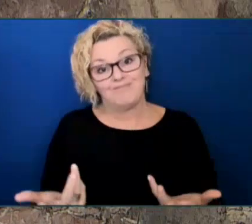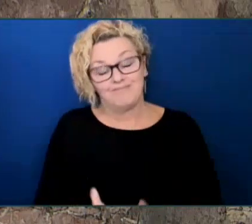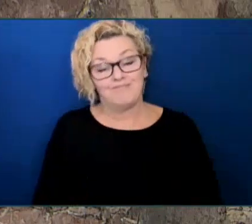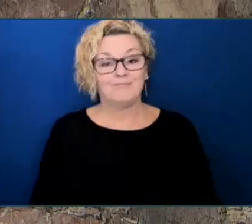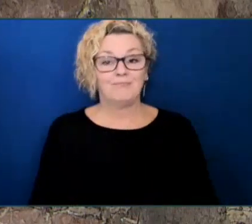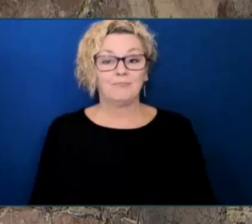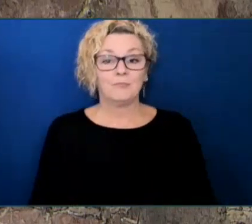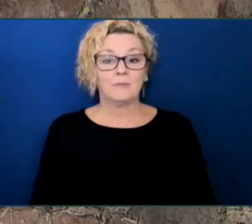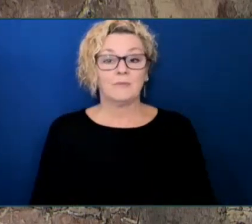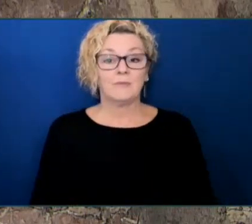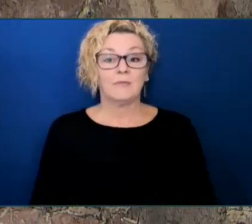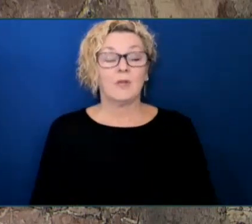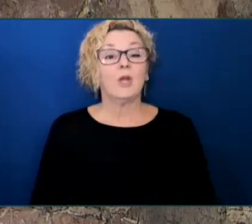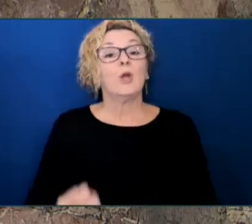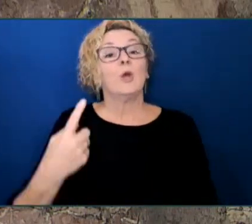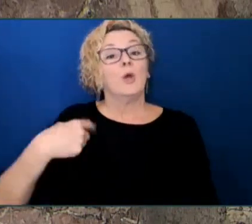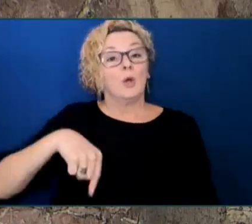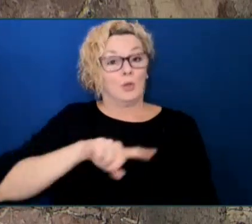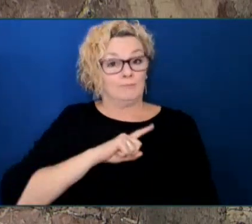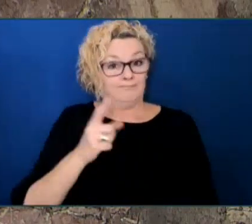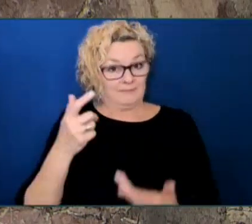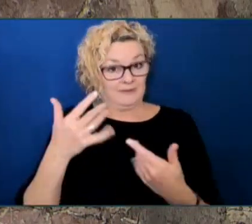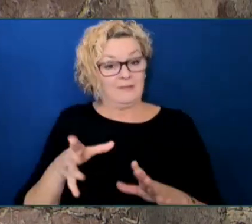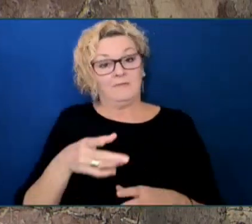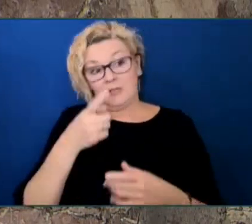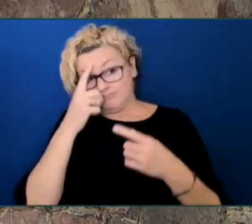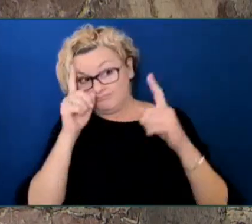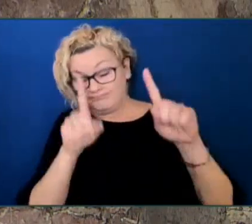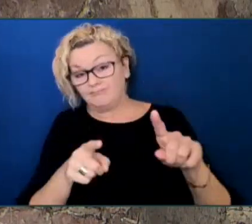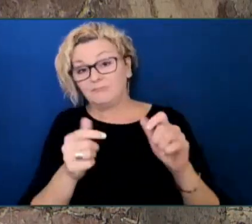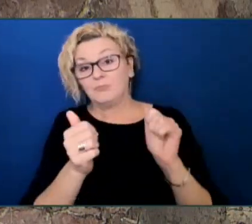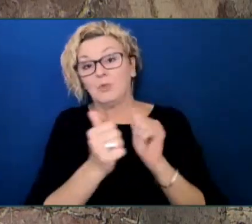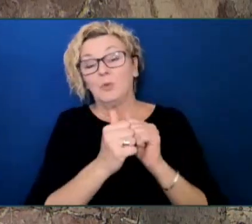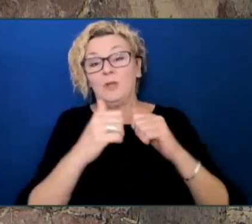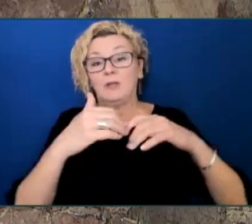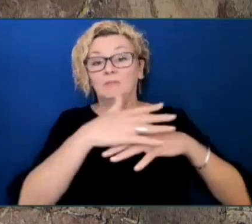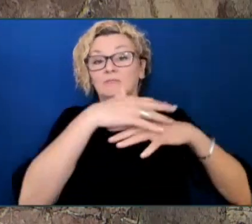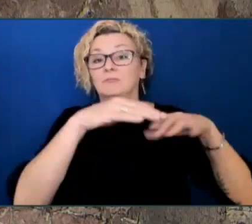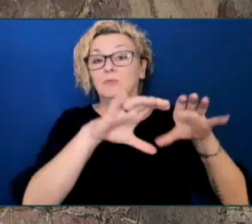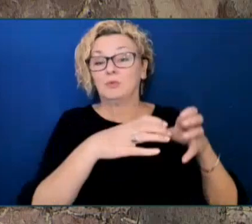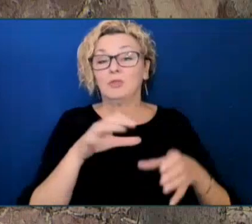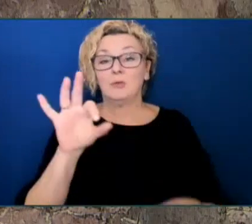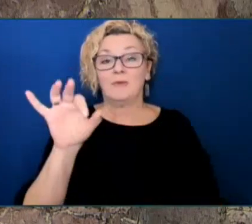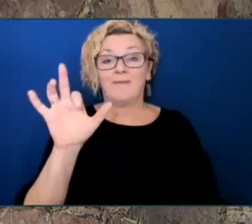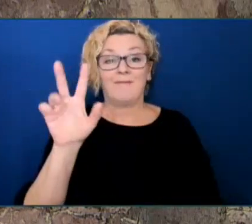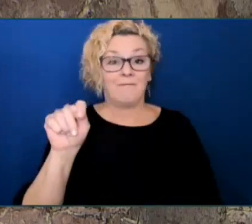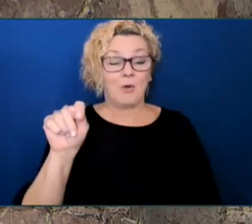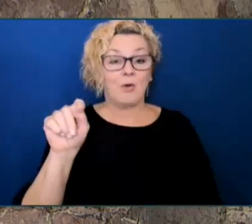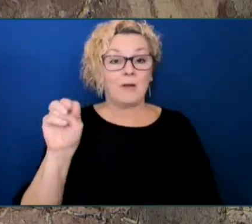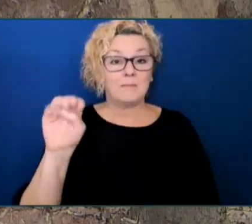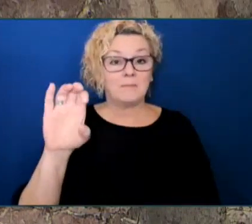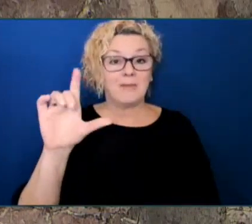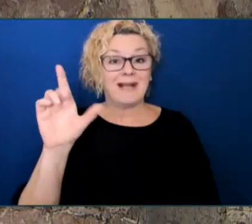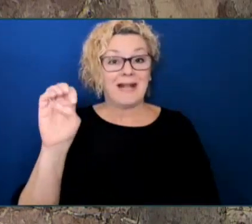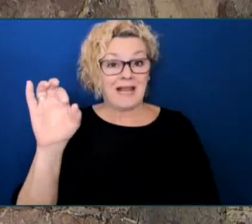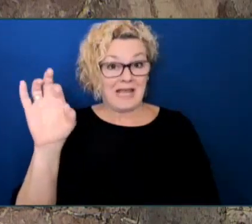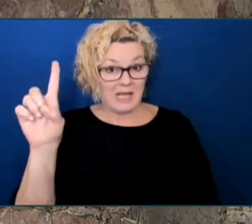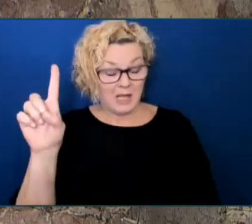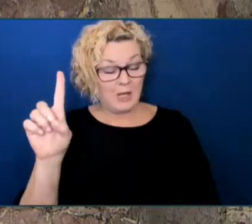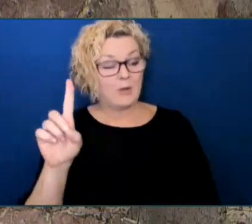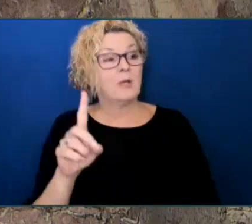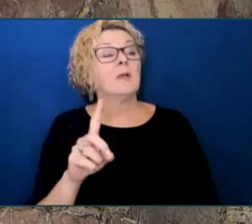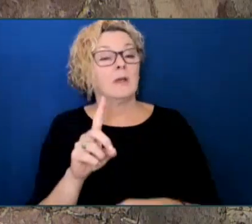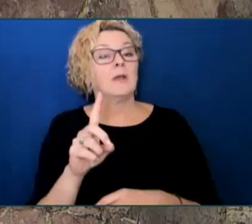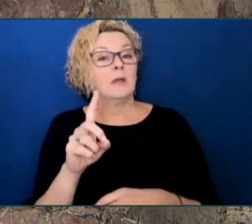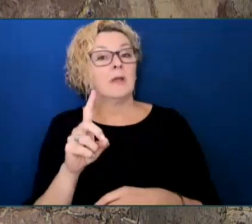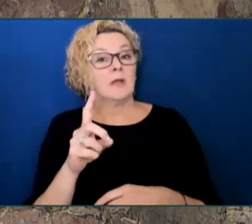We've reached an agreement with the Fort McLeod First Nation that will see us work toward a very significant investment